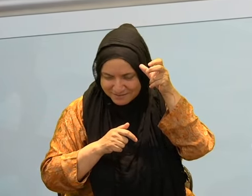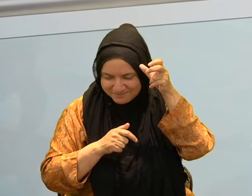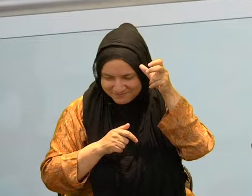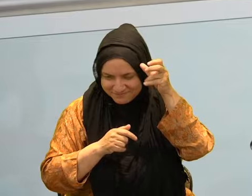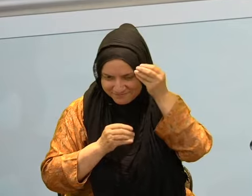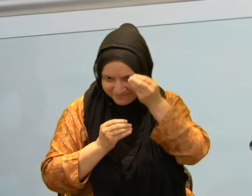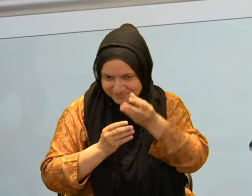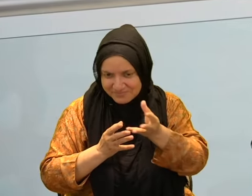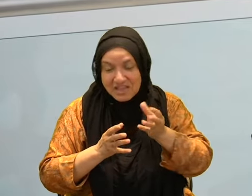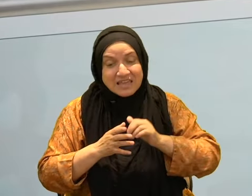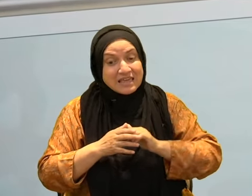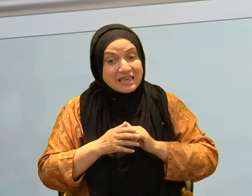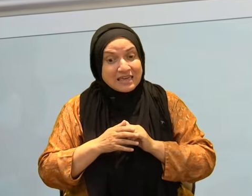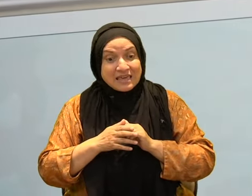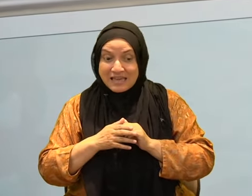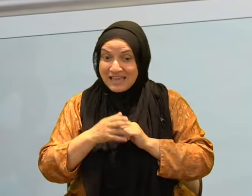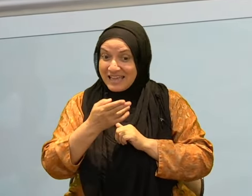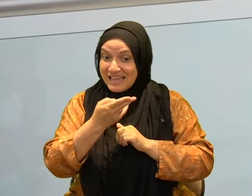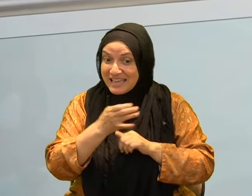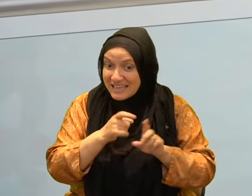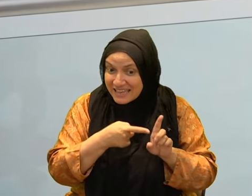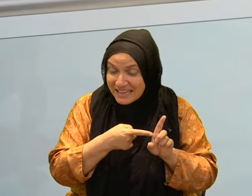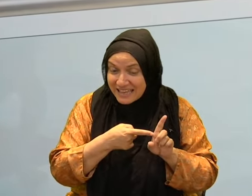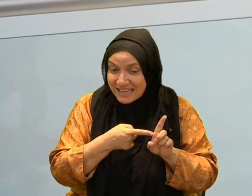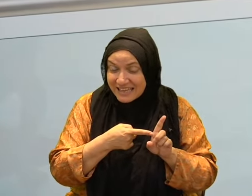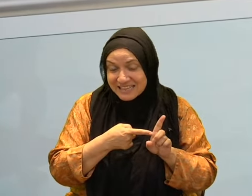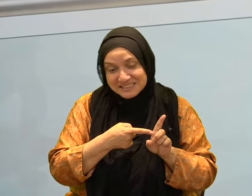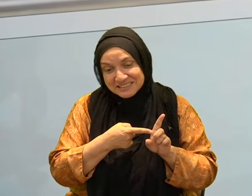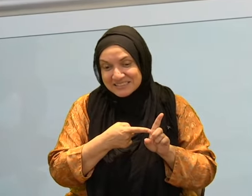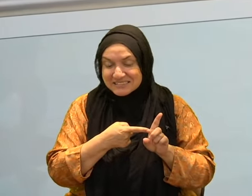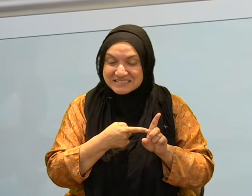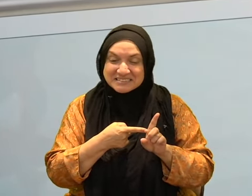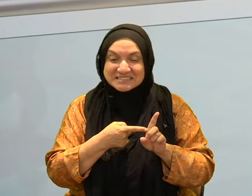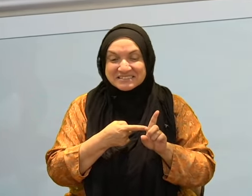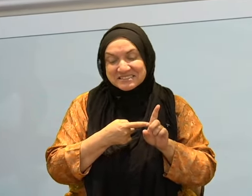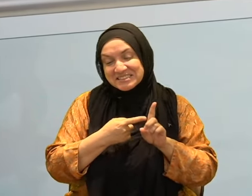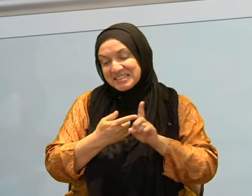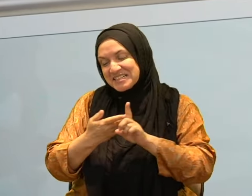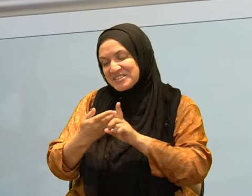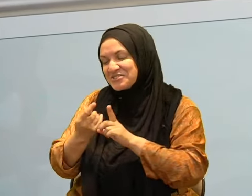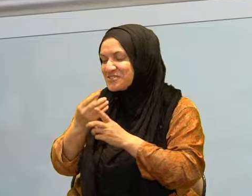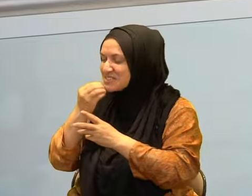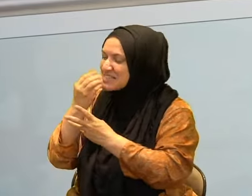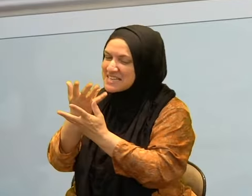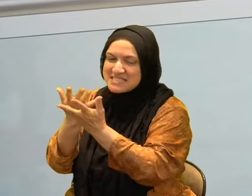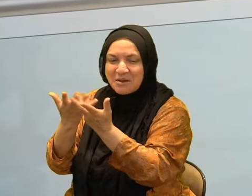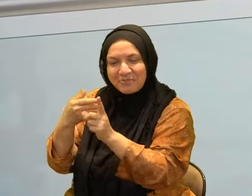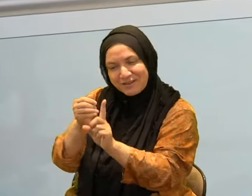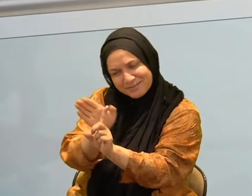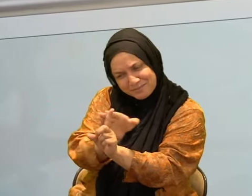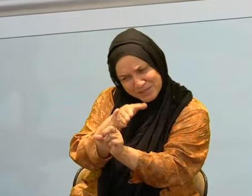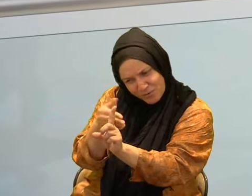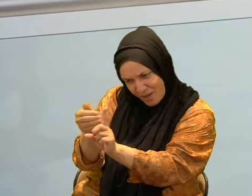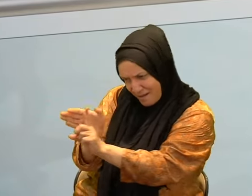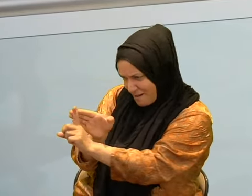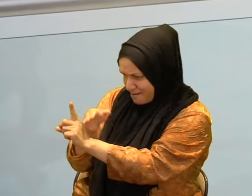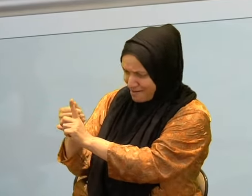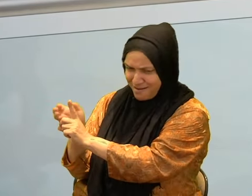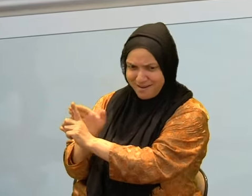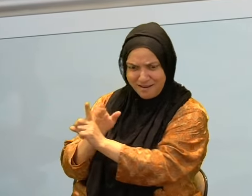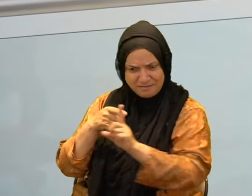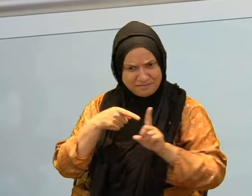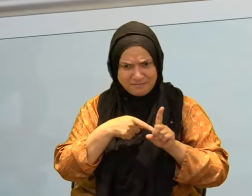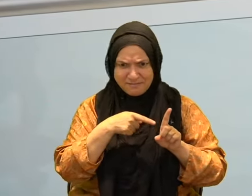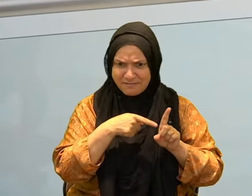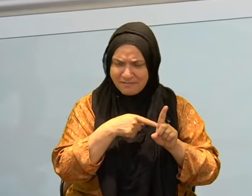mistakes. What do we do better as communities? What do we facilitate better? What do we do better as families? What do we do better as individuals?